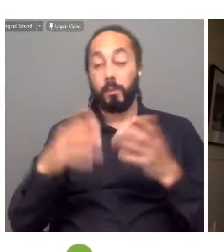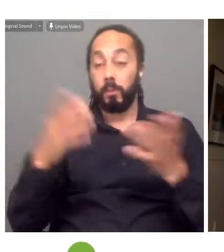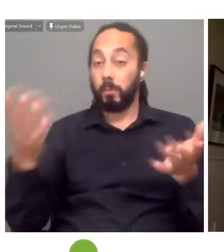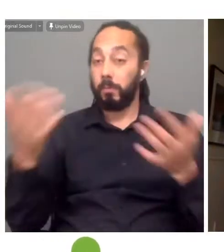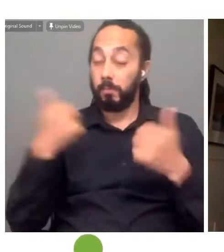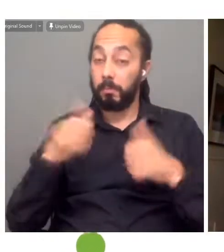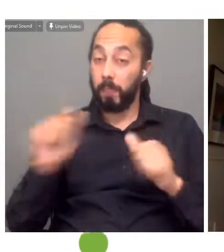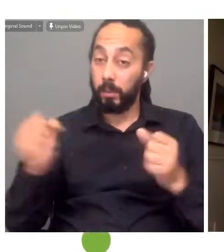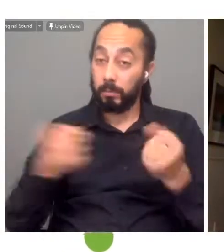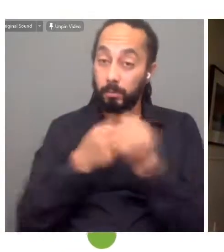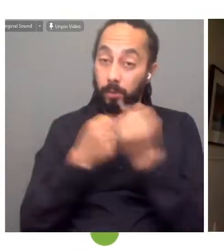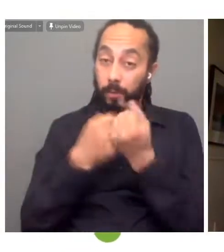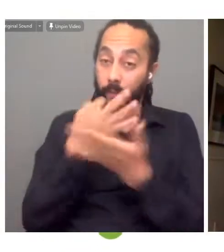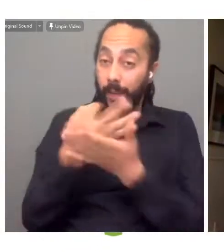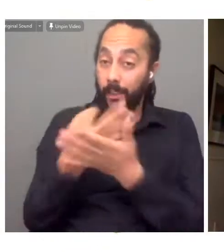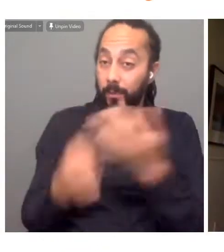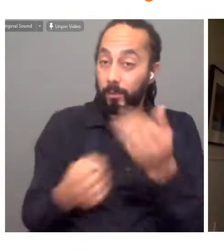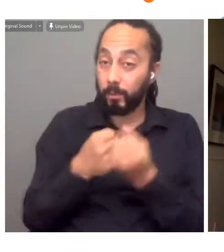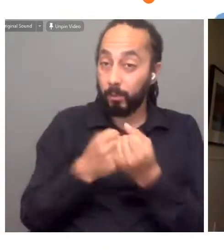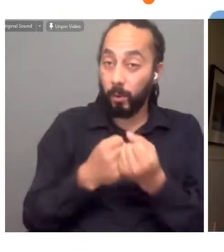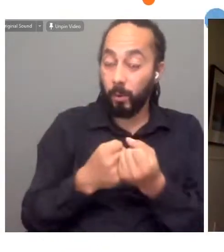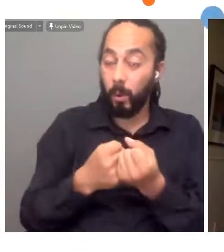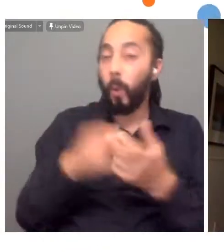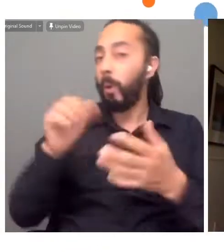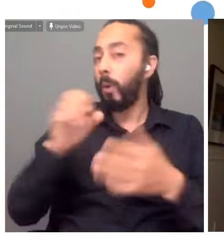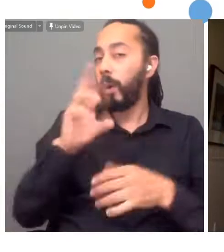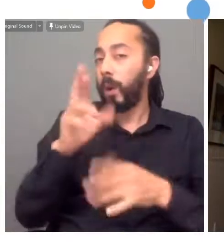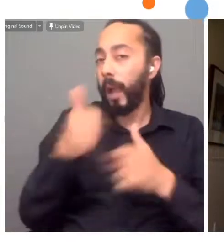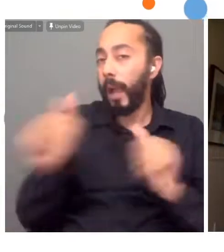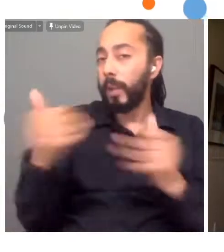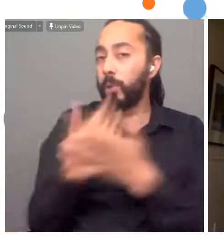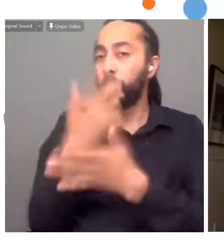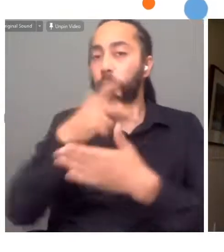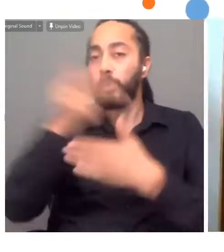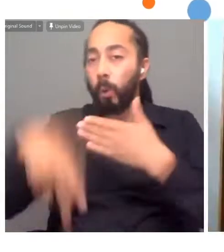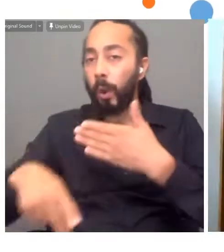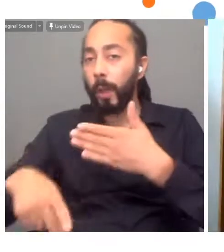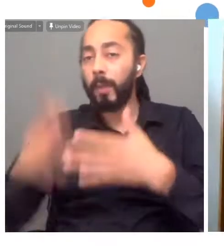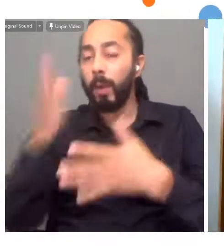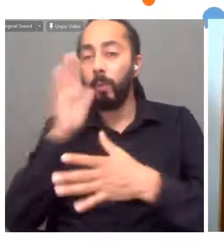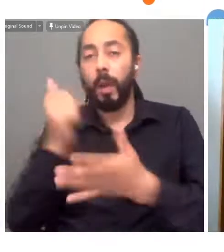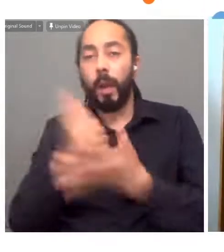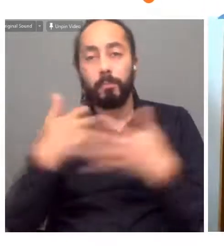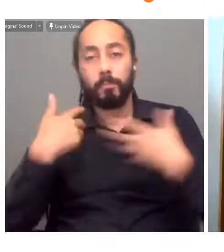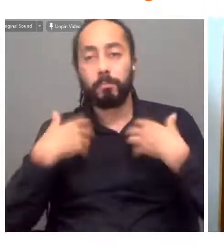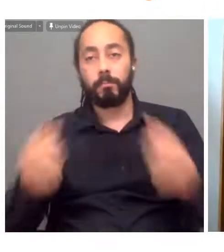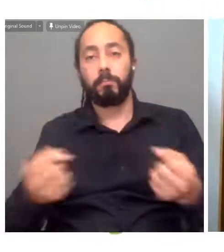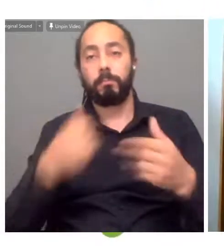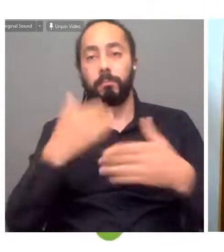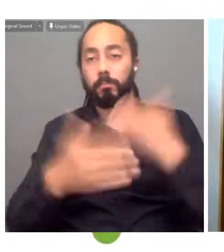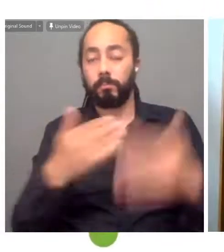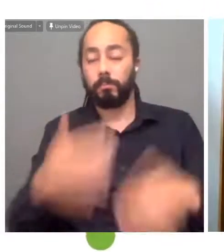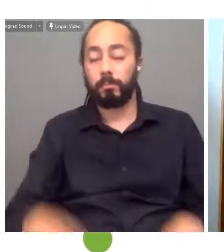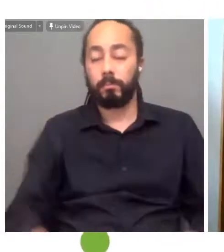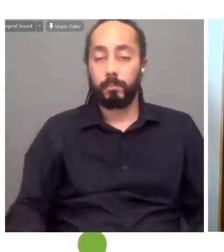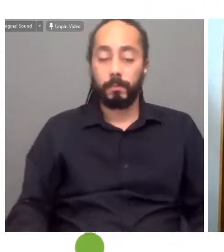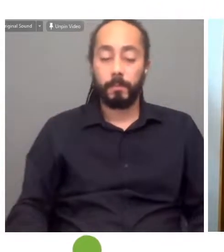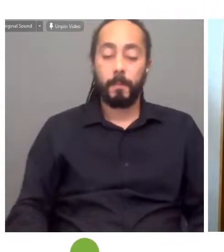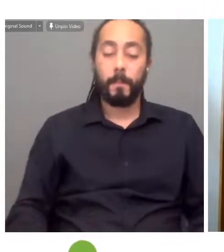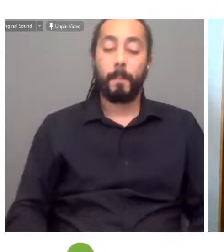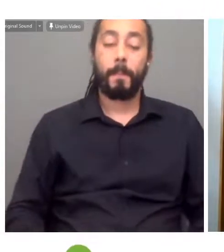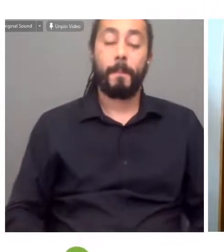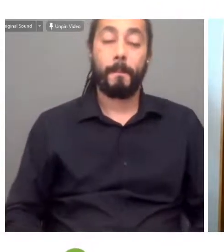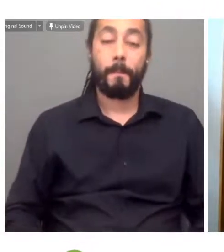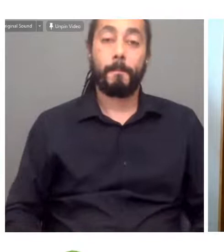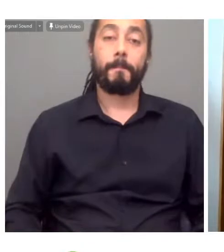new programs or as part of the recovery plan that you're overseeing? Well, I mean, we already have money available as